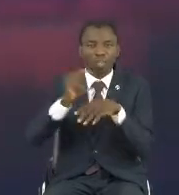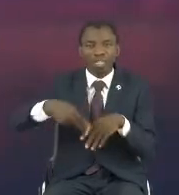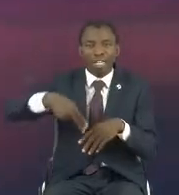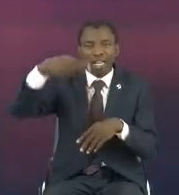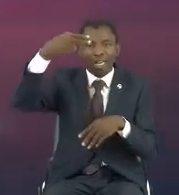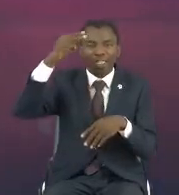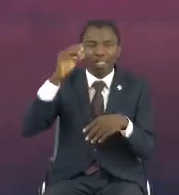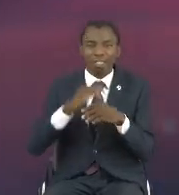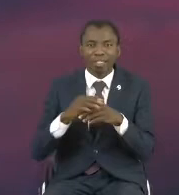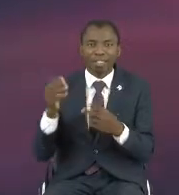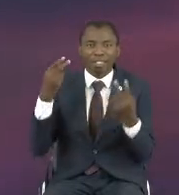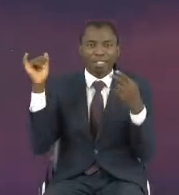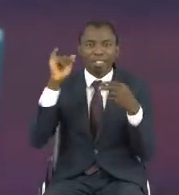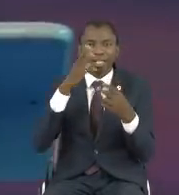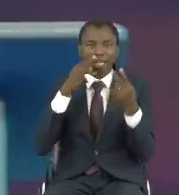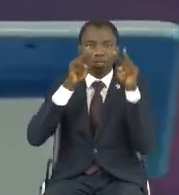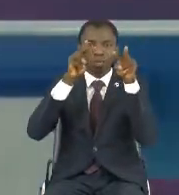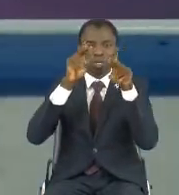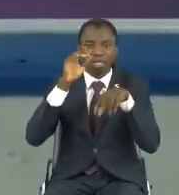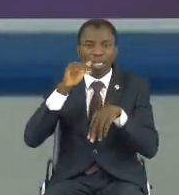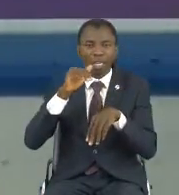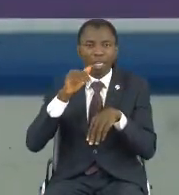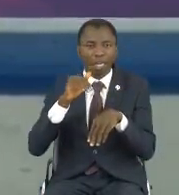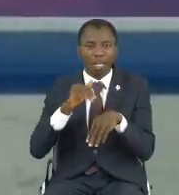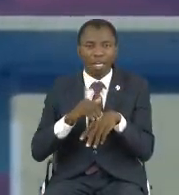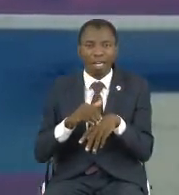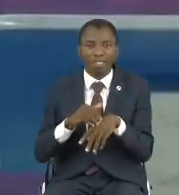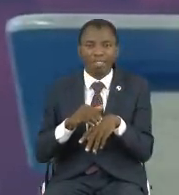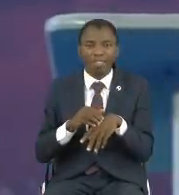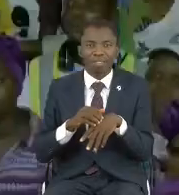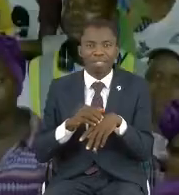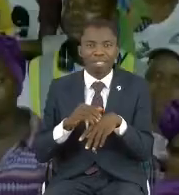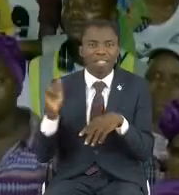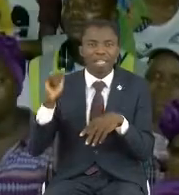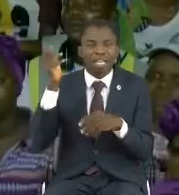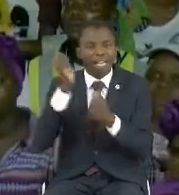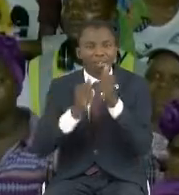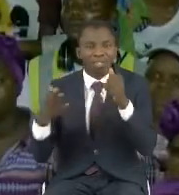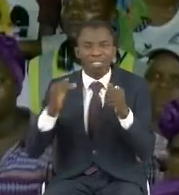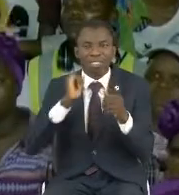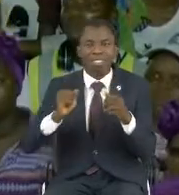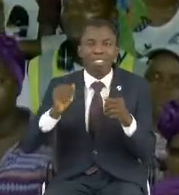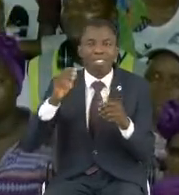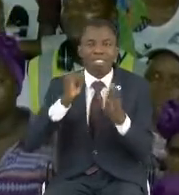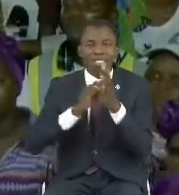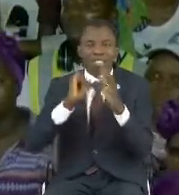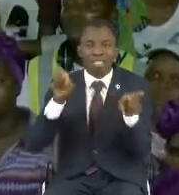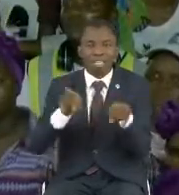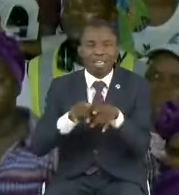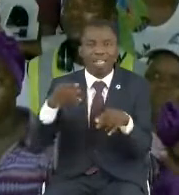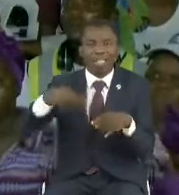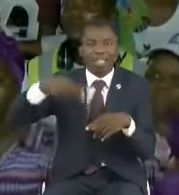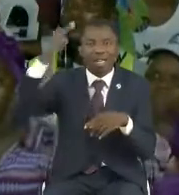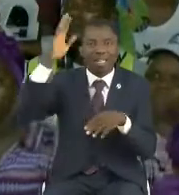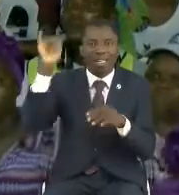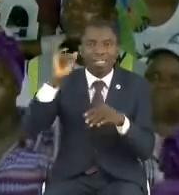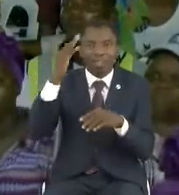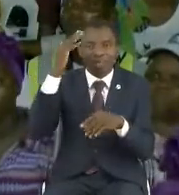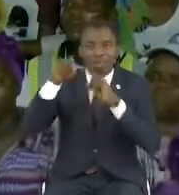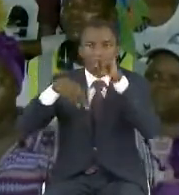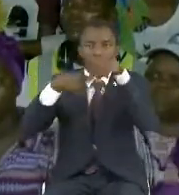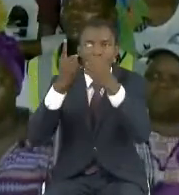know, crime, it's at the highest. It's like the higher they go in knowledge,